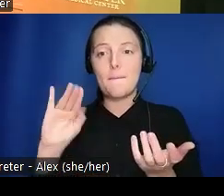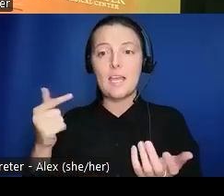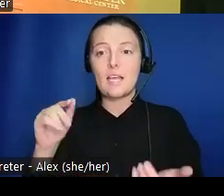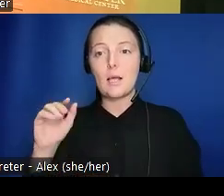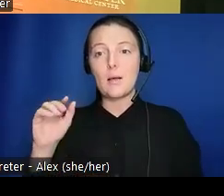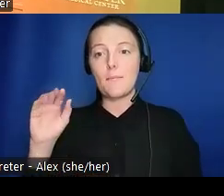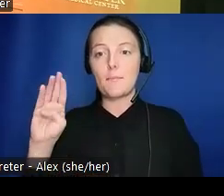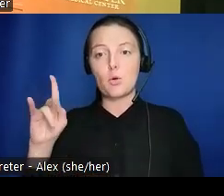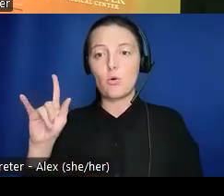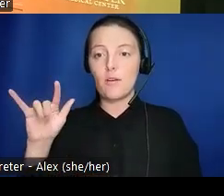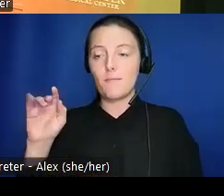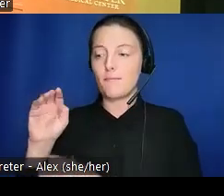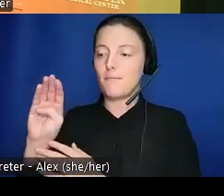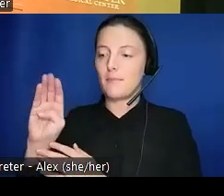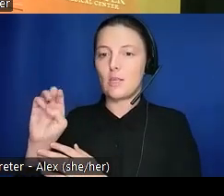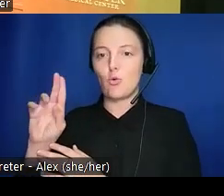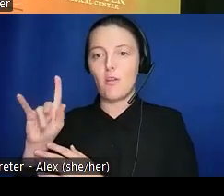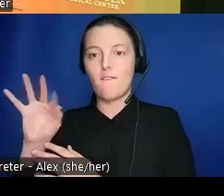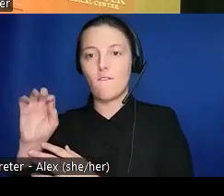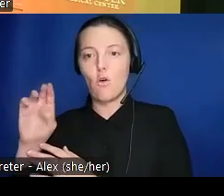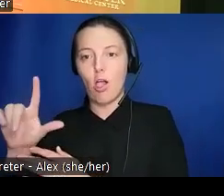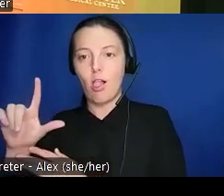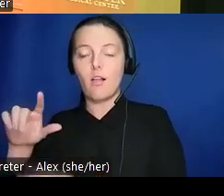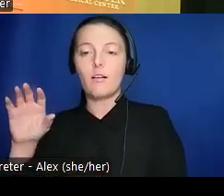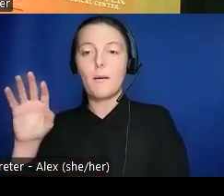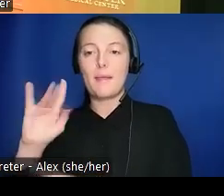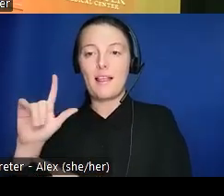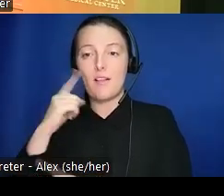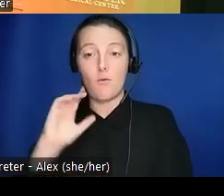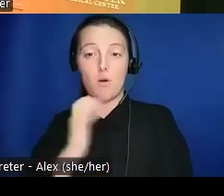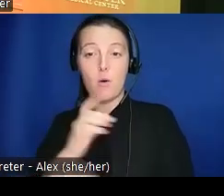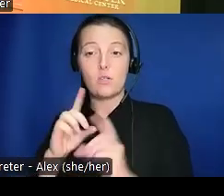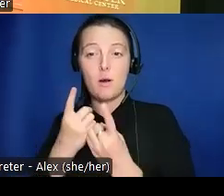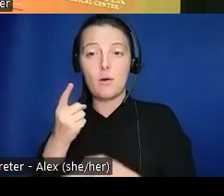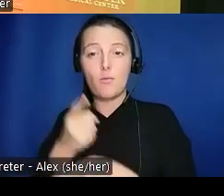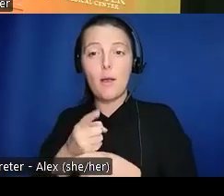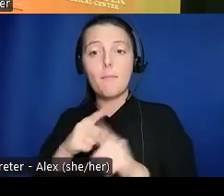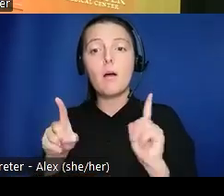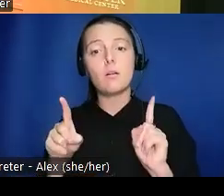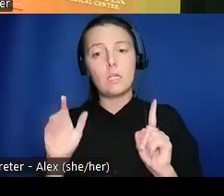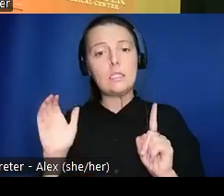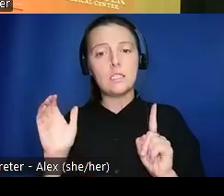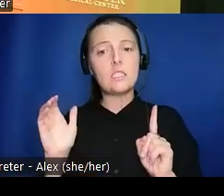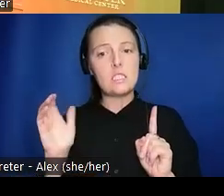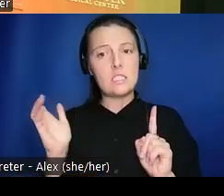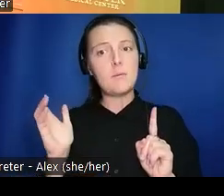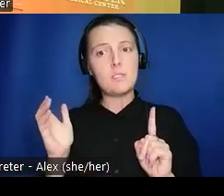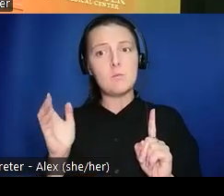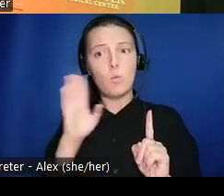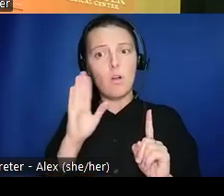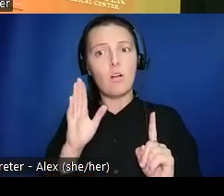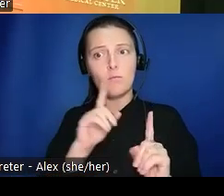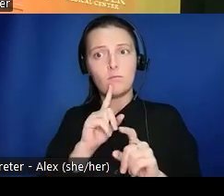the institution, but it seems like it is certain that there will be a lot of implications for our